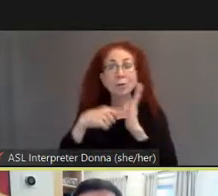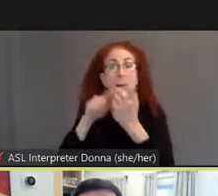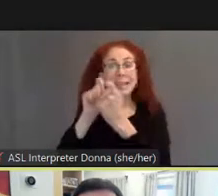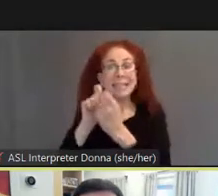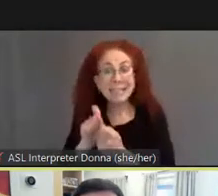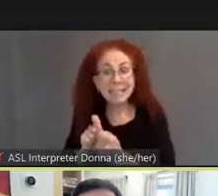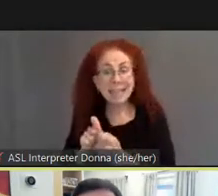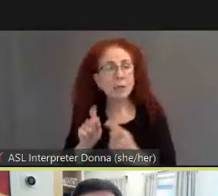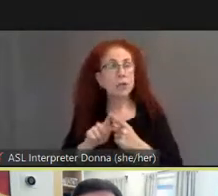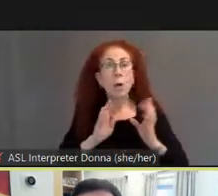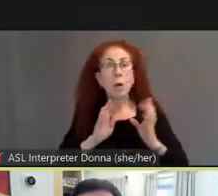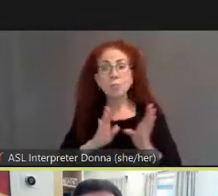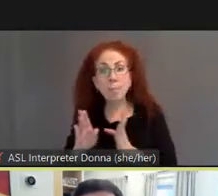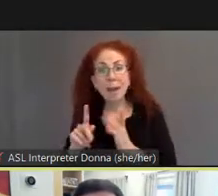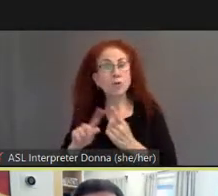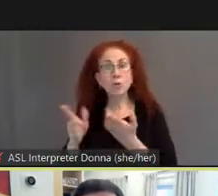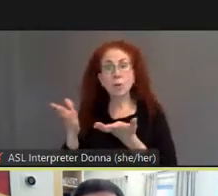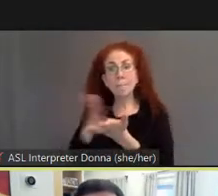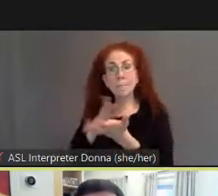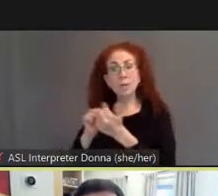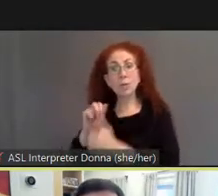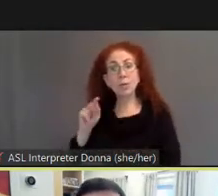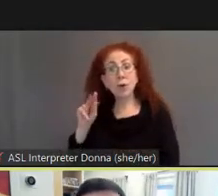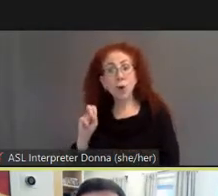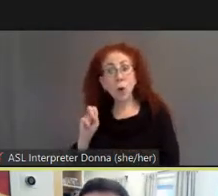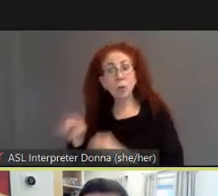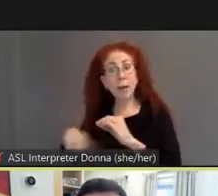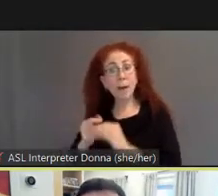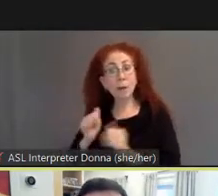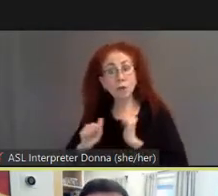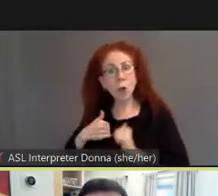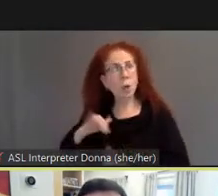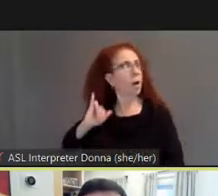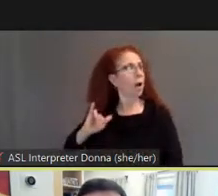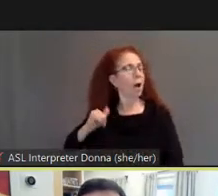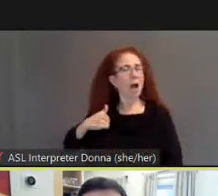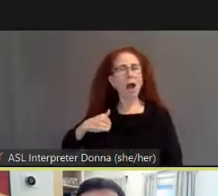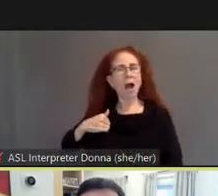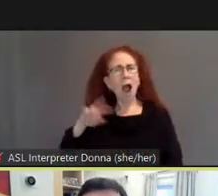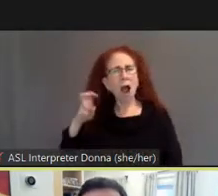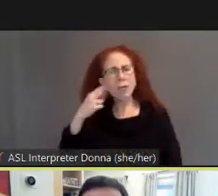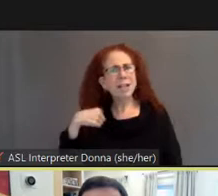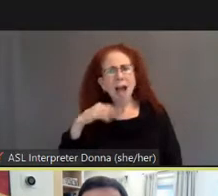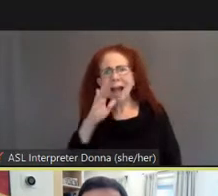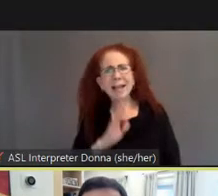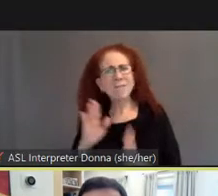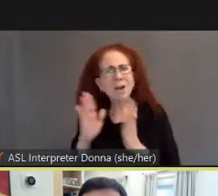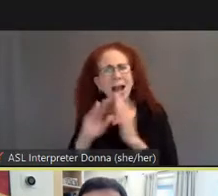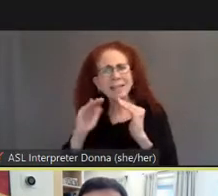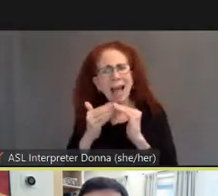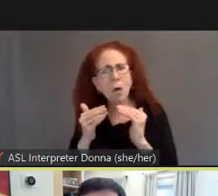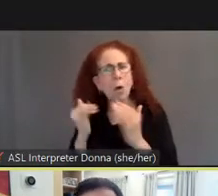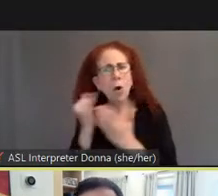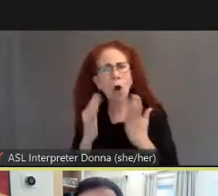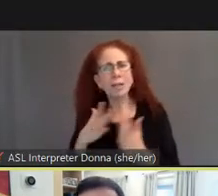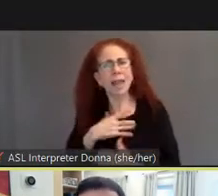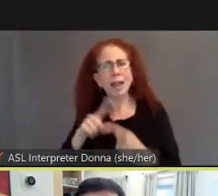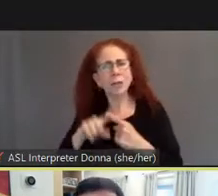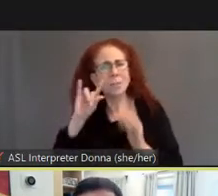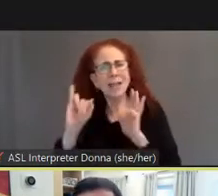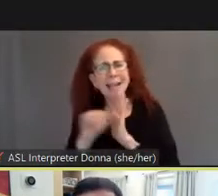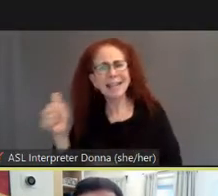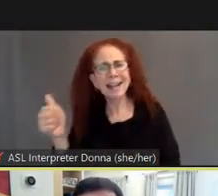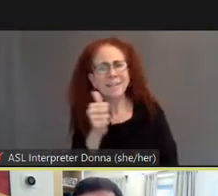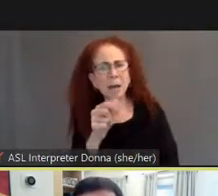prepare to meet with Nicole about a production, I realized that I never asked how our artists like to be identified, and we don't share